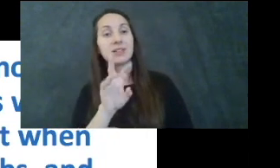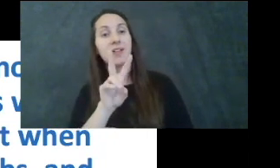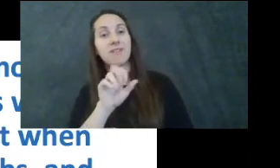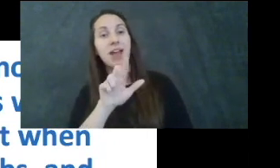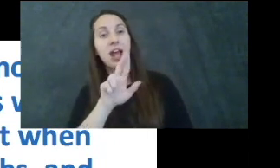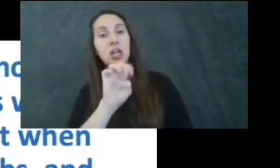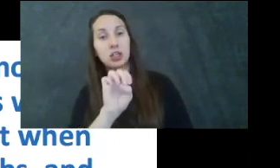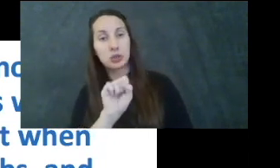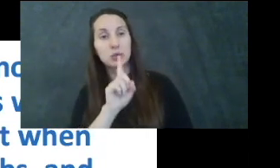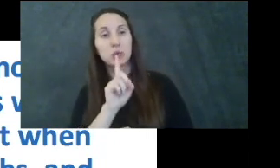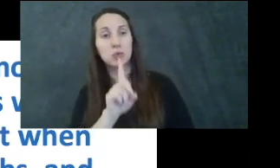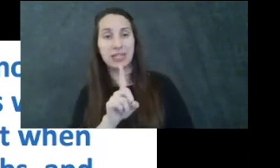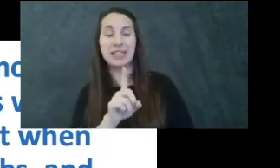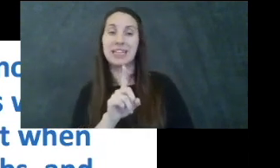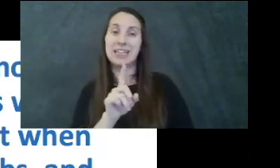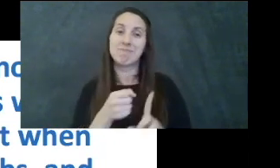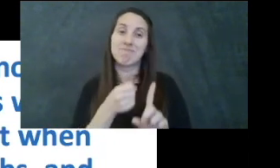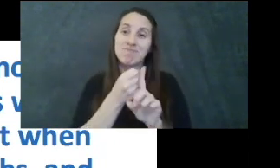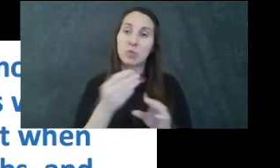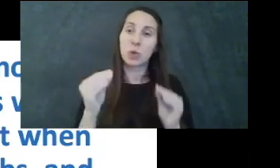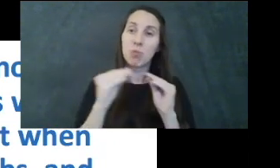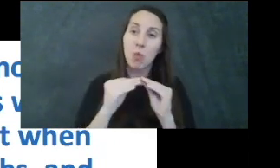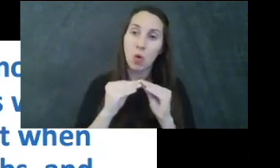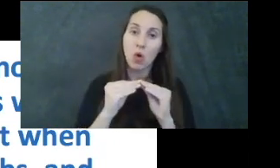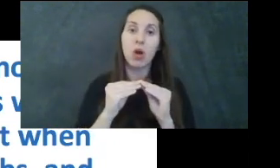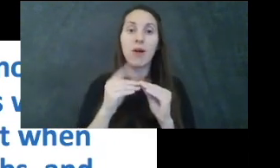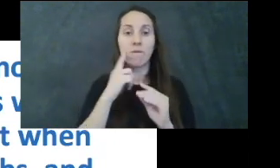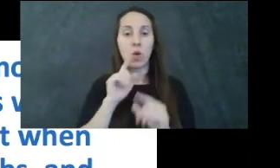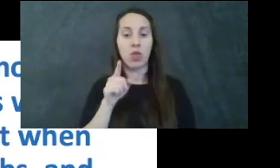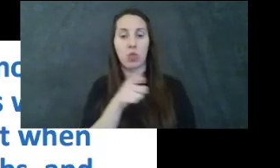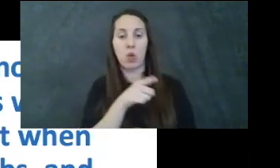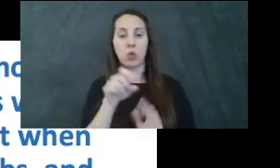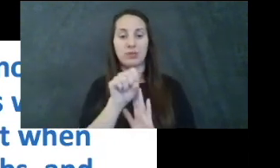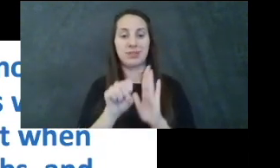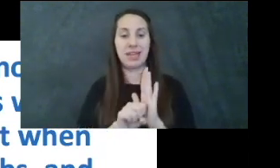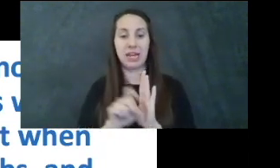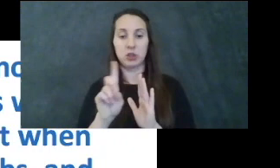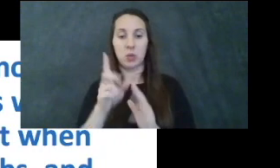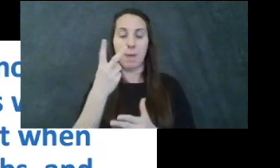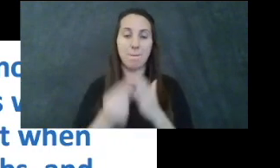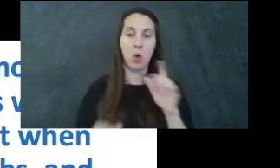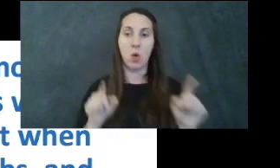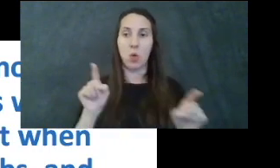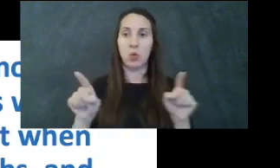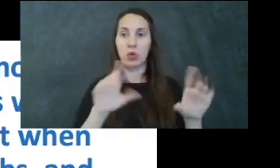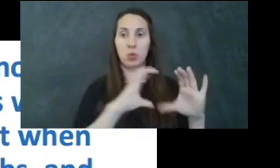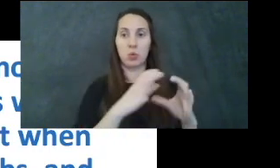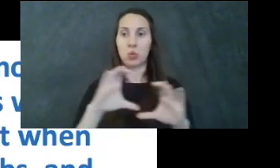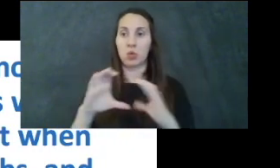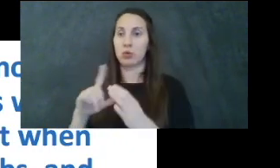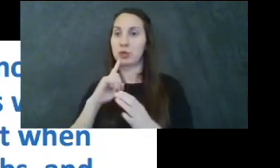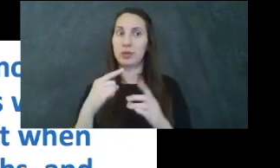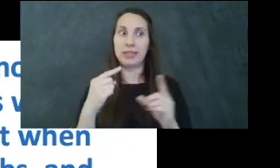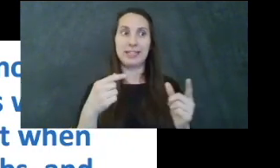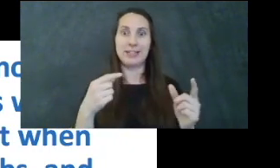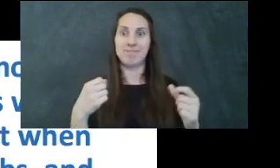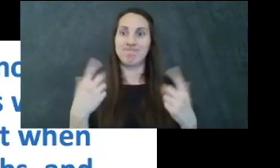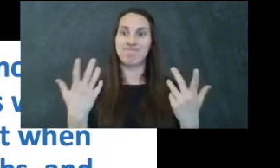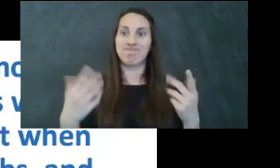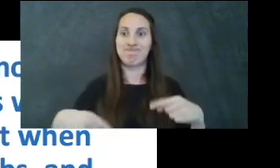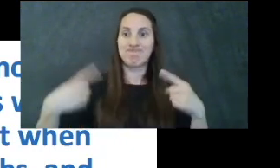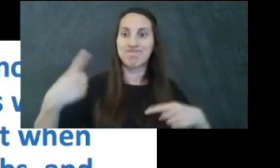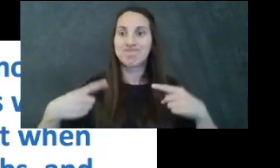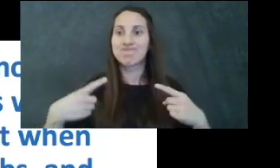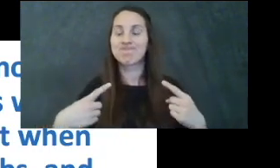in the battleground states where both parties are fighting for the elections. On the next slide, we find that a